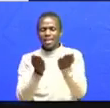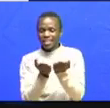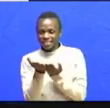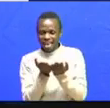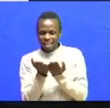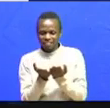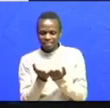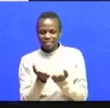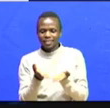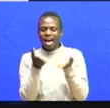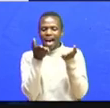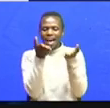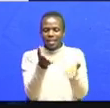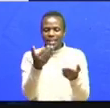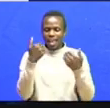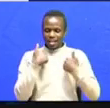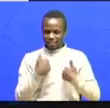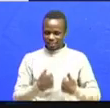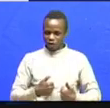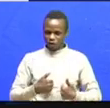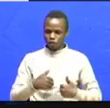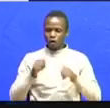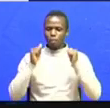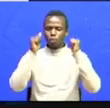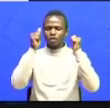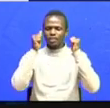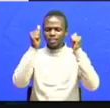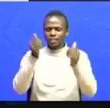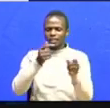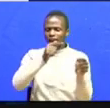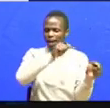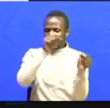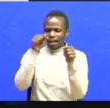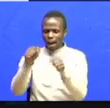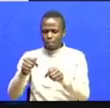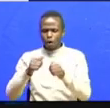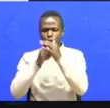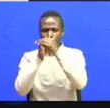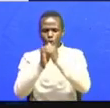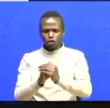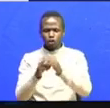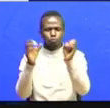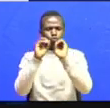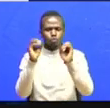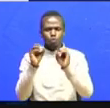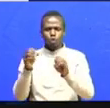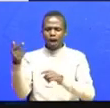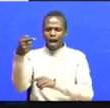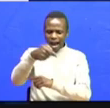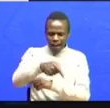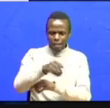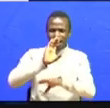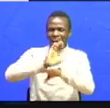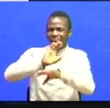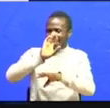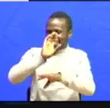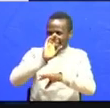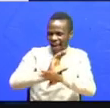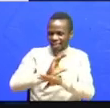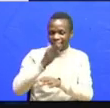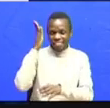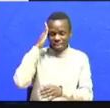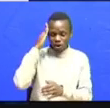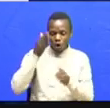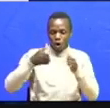attended, where politicians come not for worship. They come to church because they know the platform is